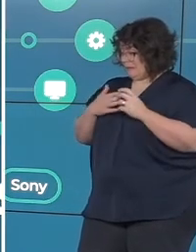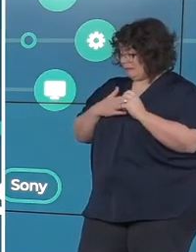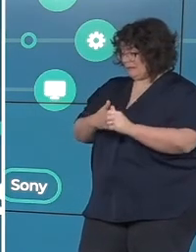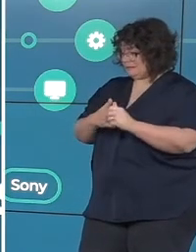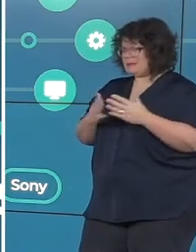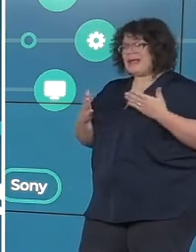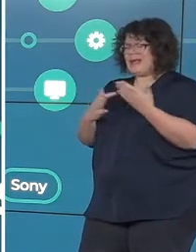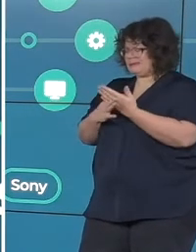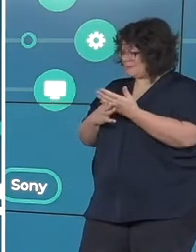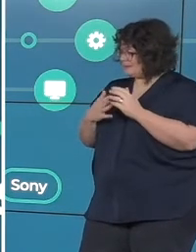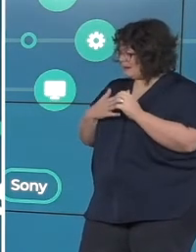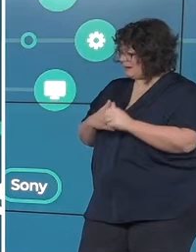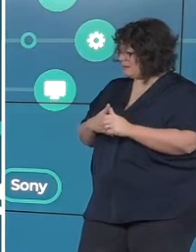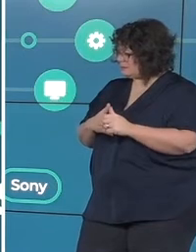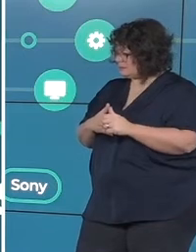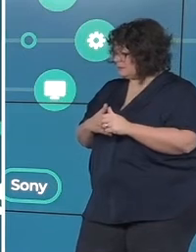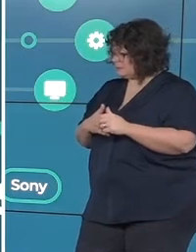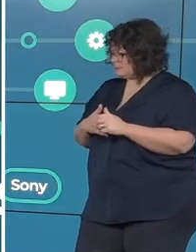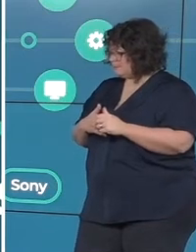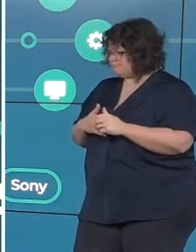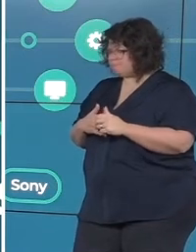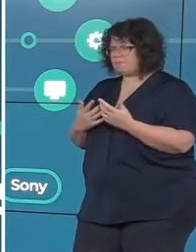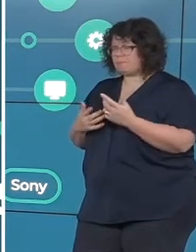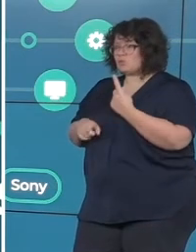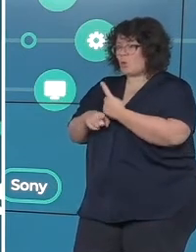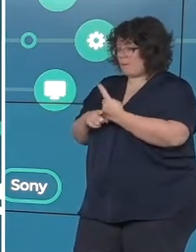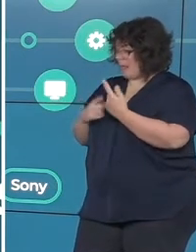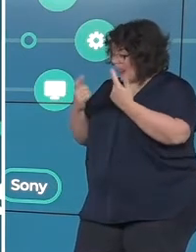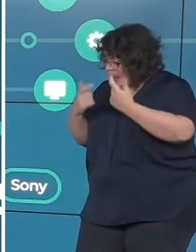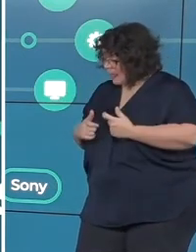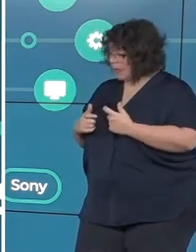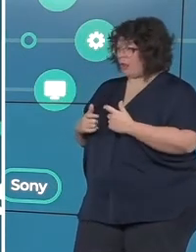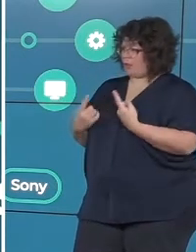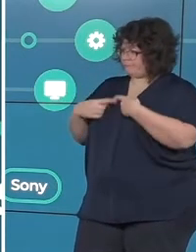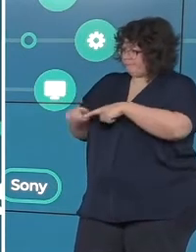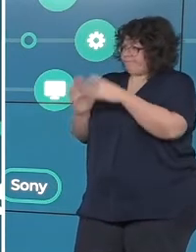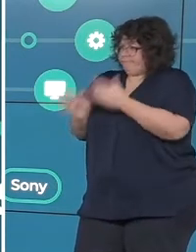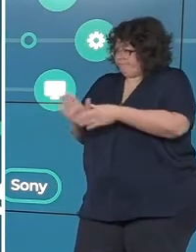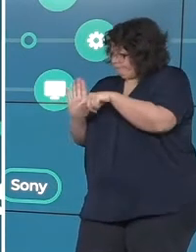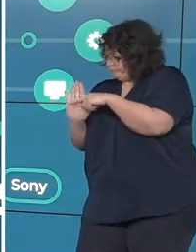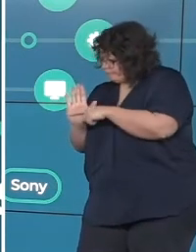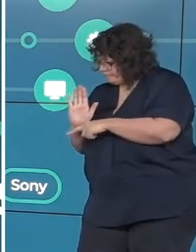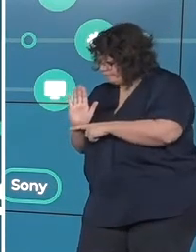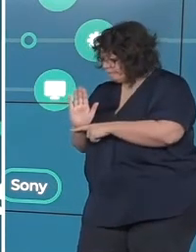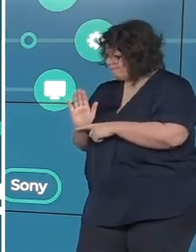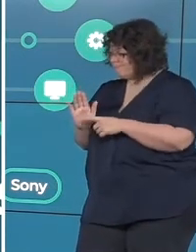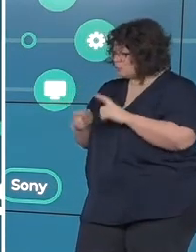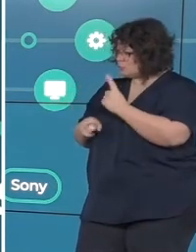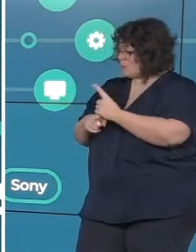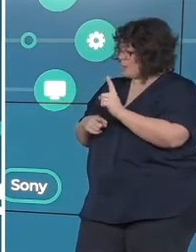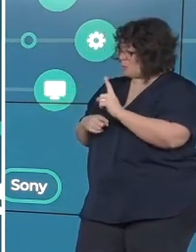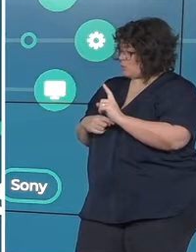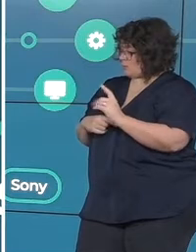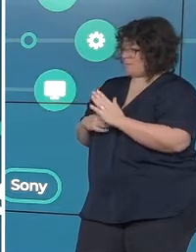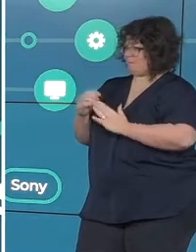talked about building this culture of inclusion. So getting away from accessibility being something legally you have to do, and to something that commercially and morally